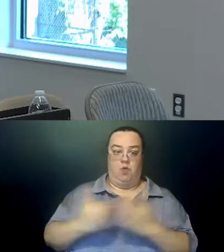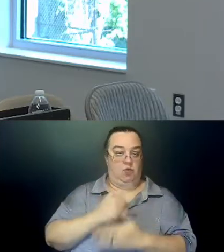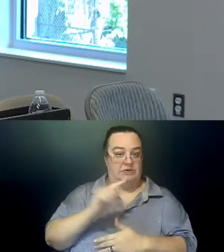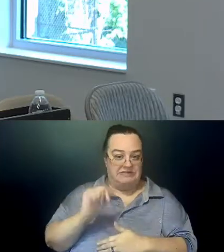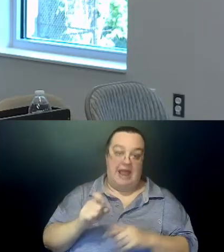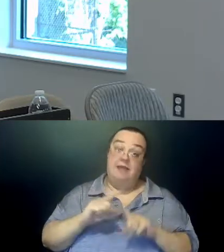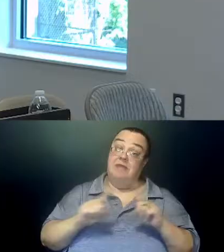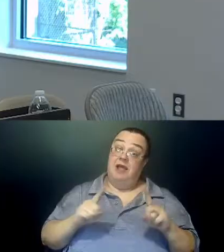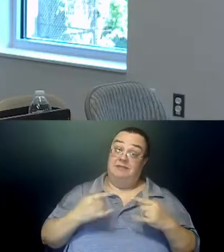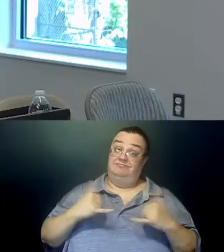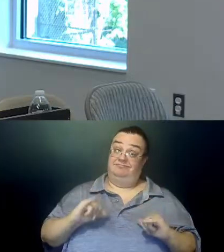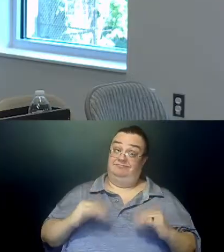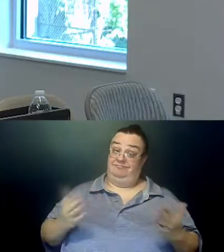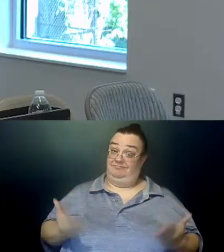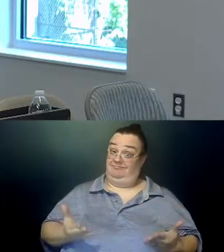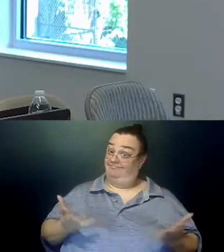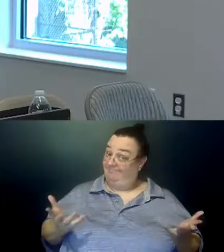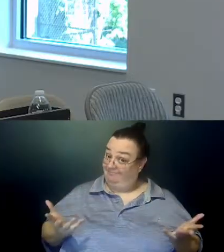are.